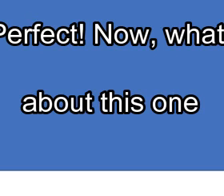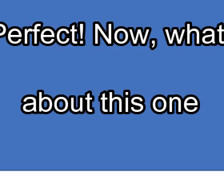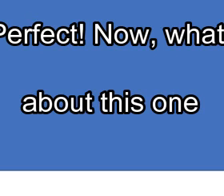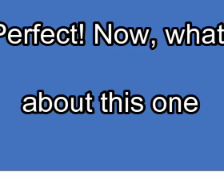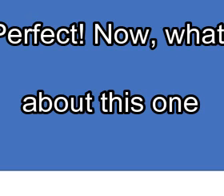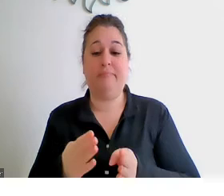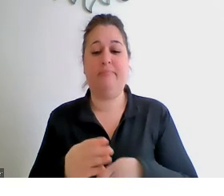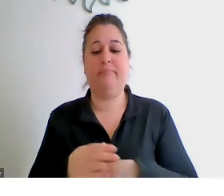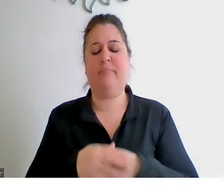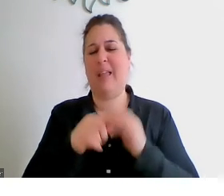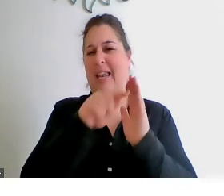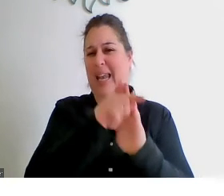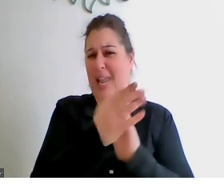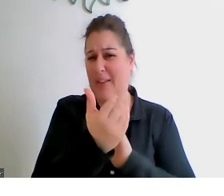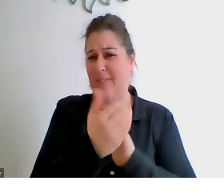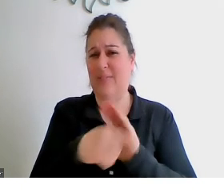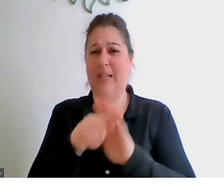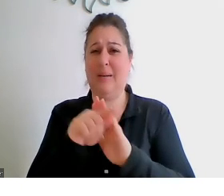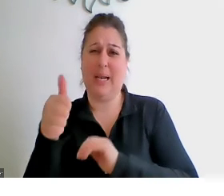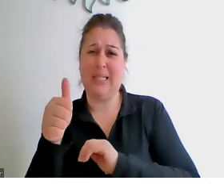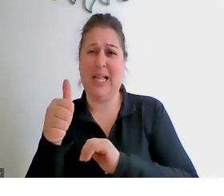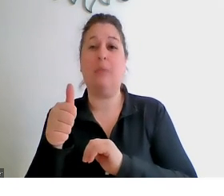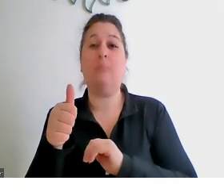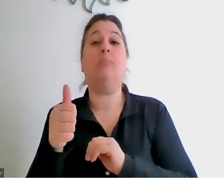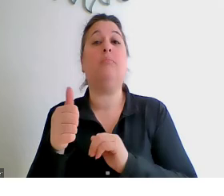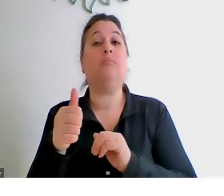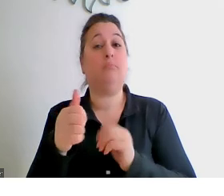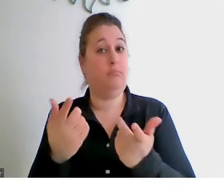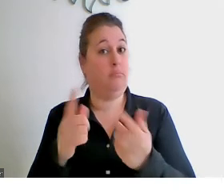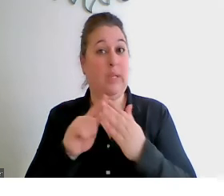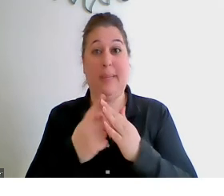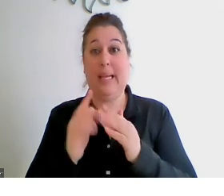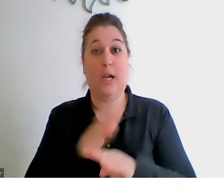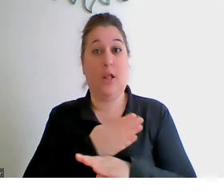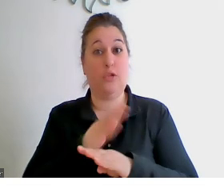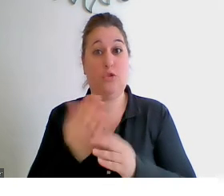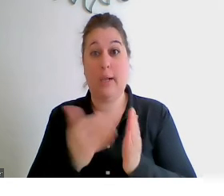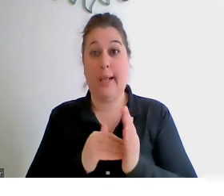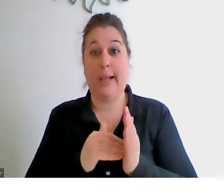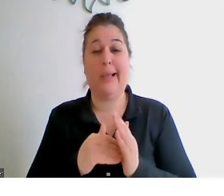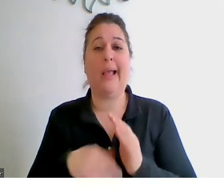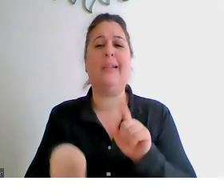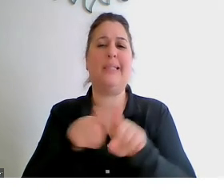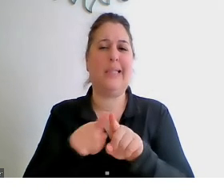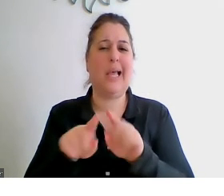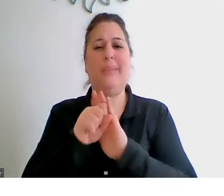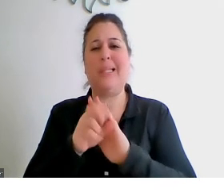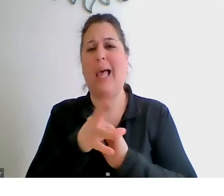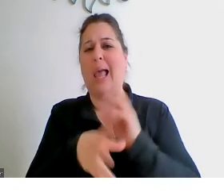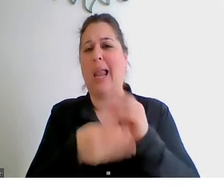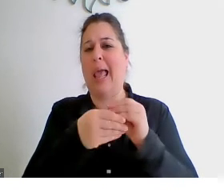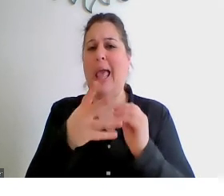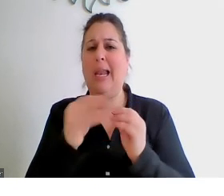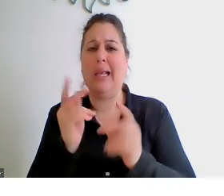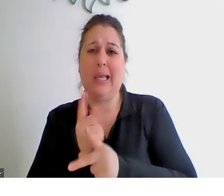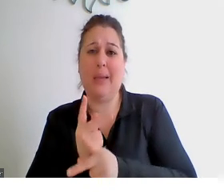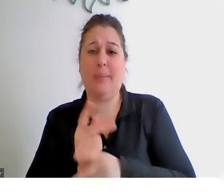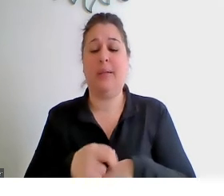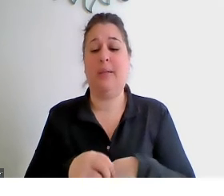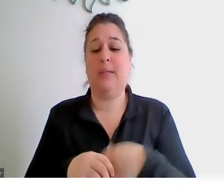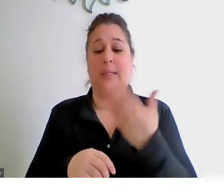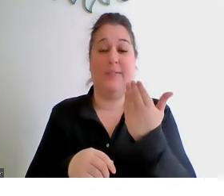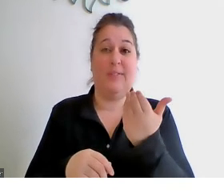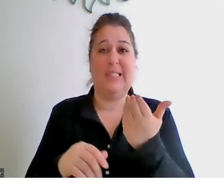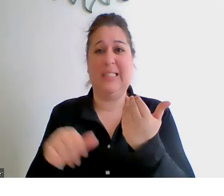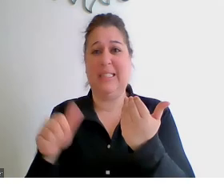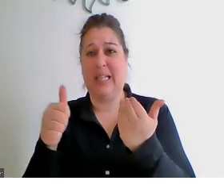one? -15 minus 10. Which part of the song is it? Oh, the first part. Same sign, add, and keep. So